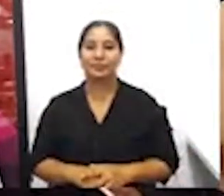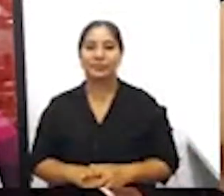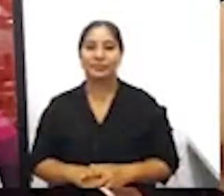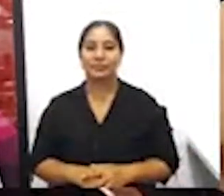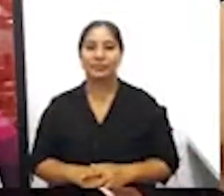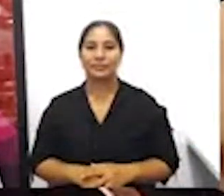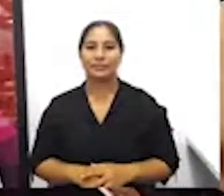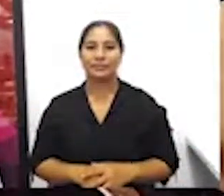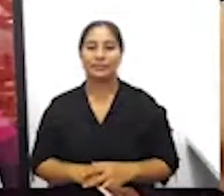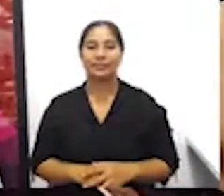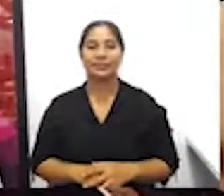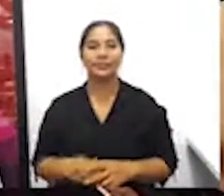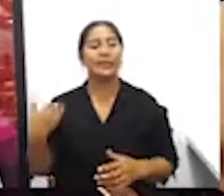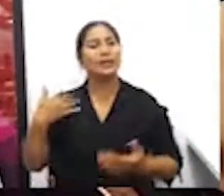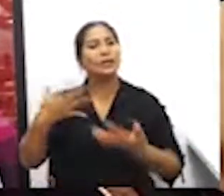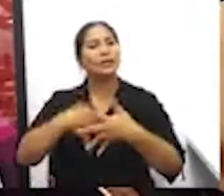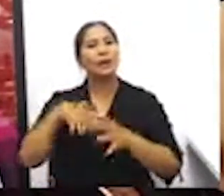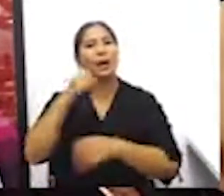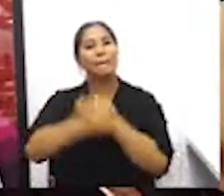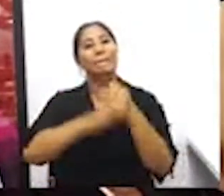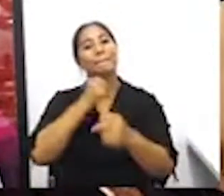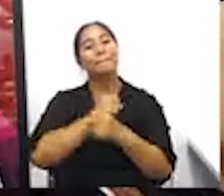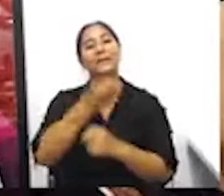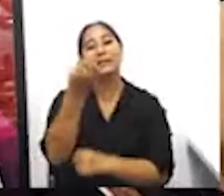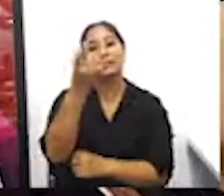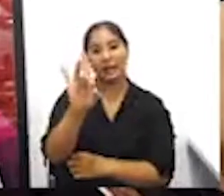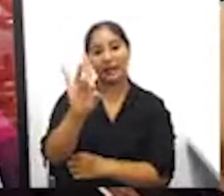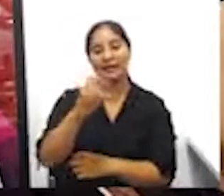I would like to go directly to my question. So